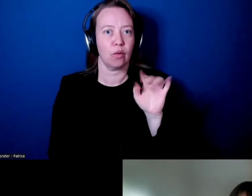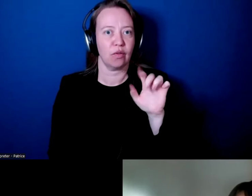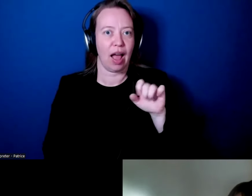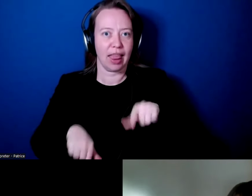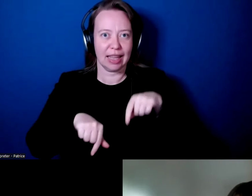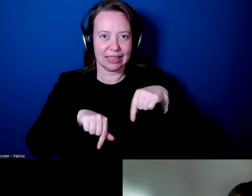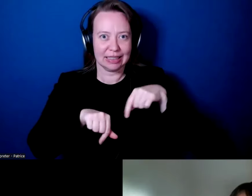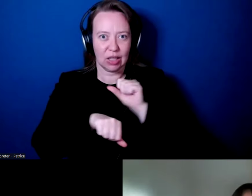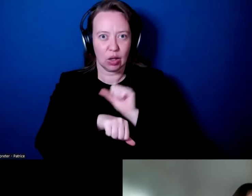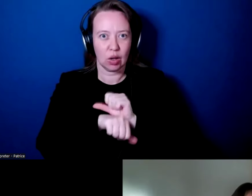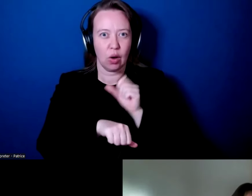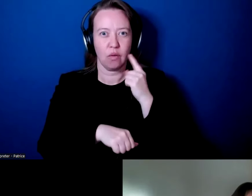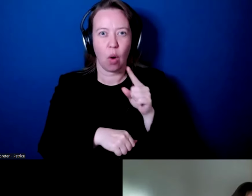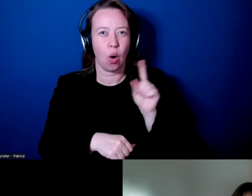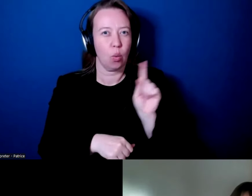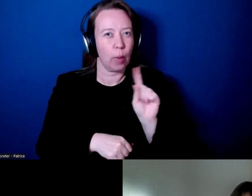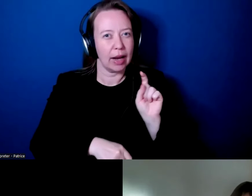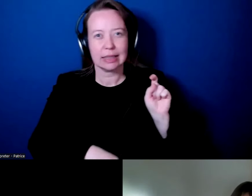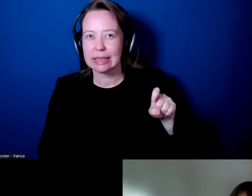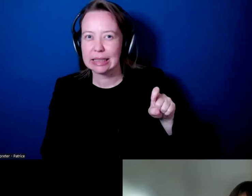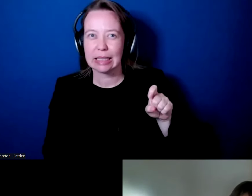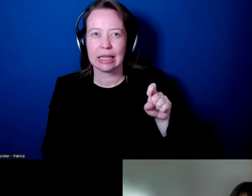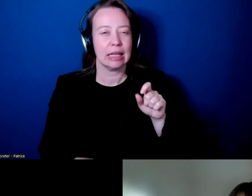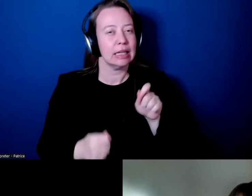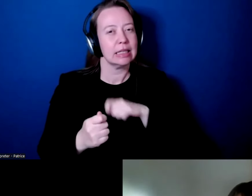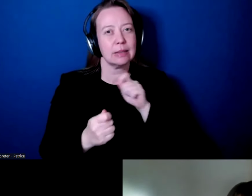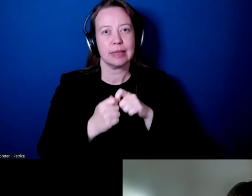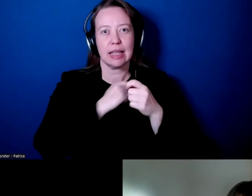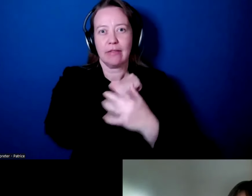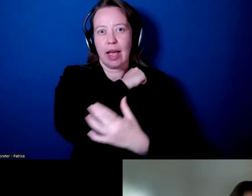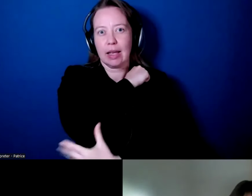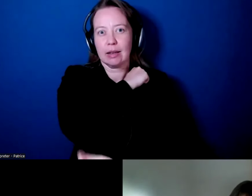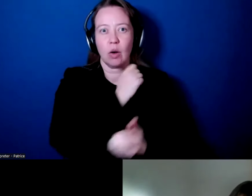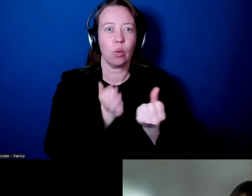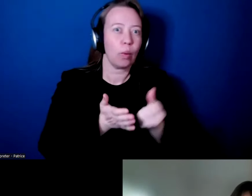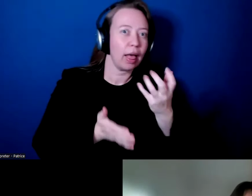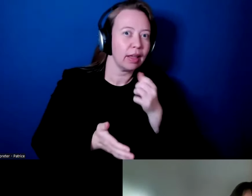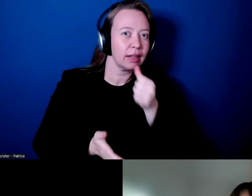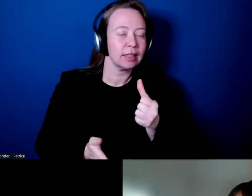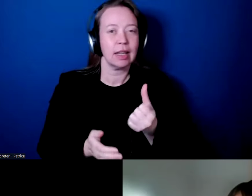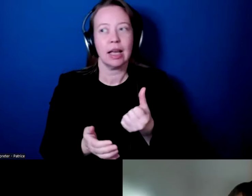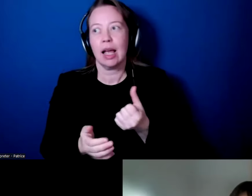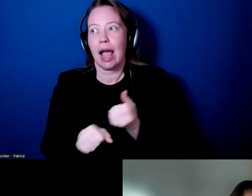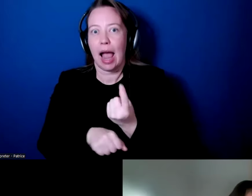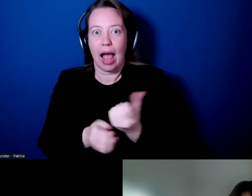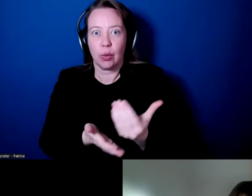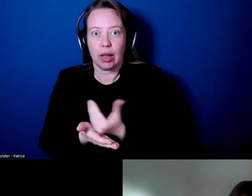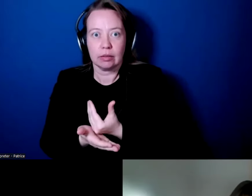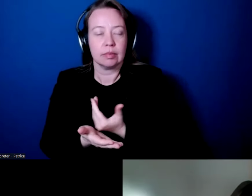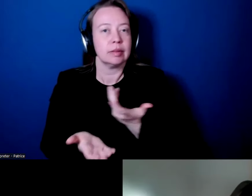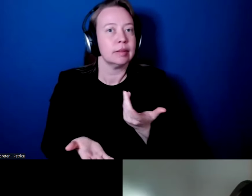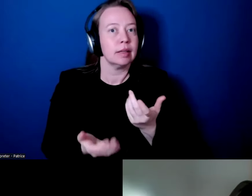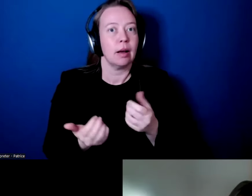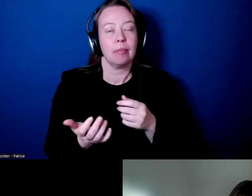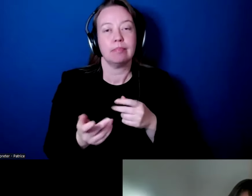demographic characteristics, in terms of key socioeconomic indicators like wages, annual earnings, poverty rates, public